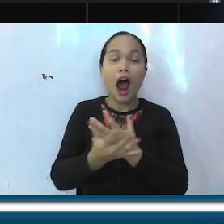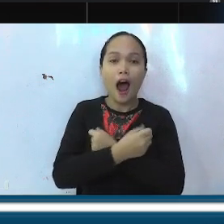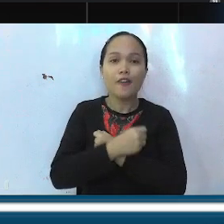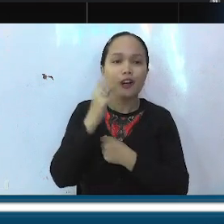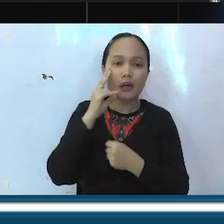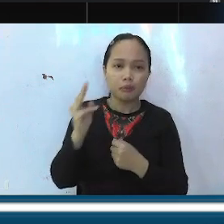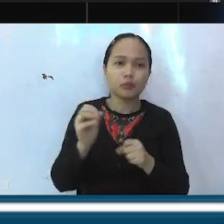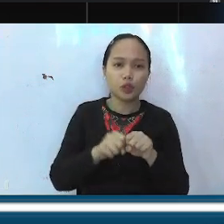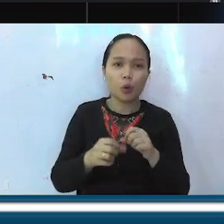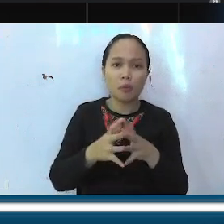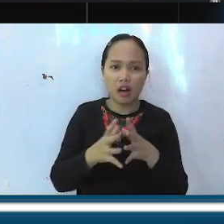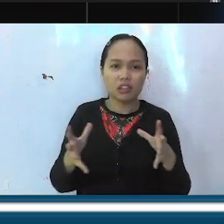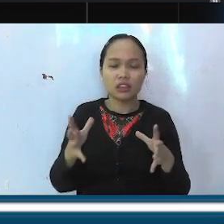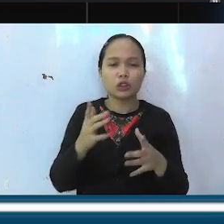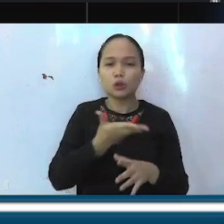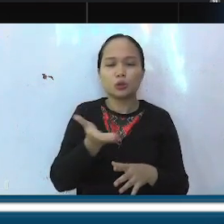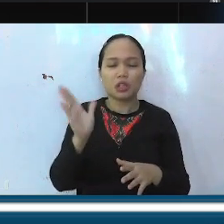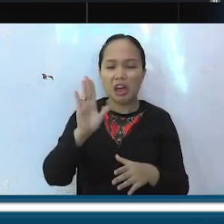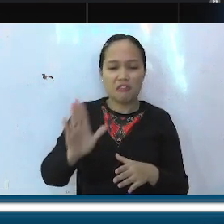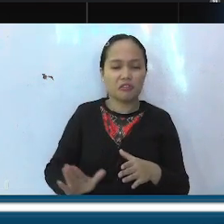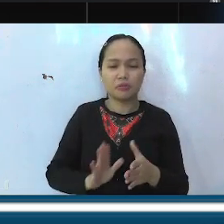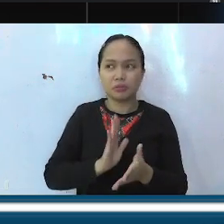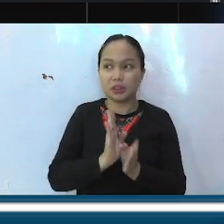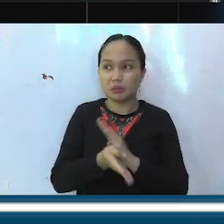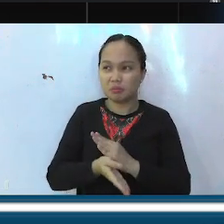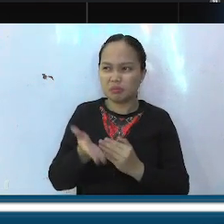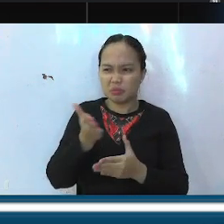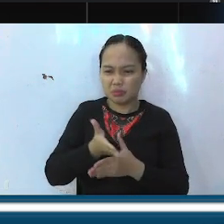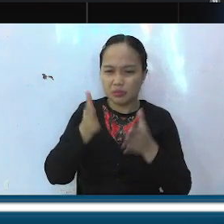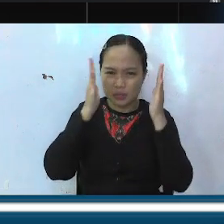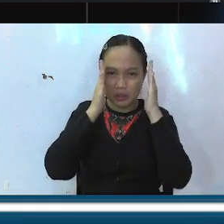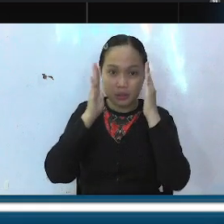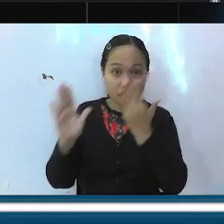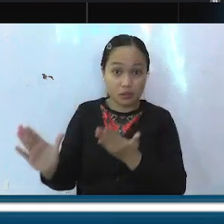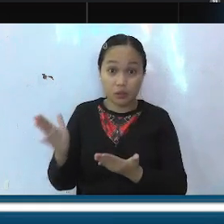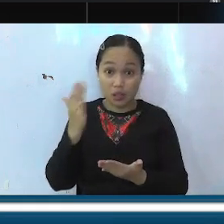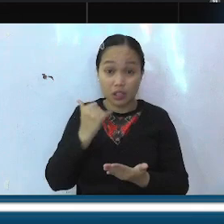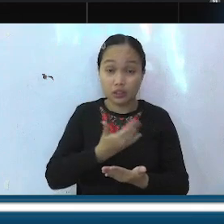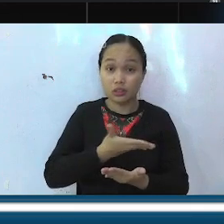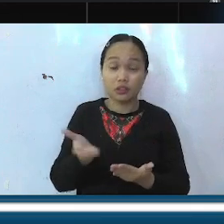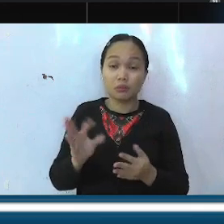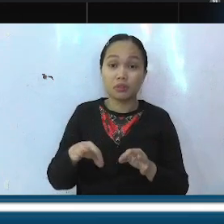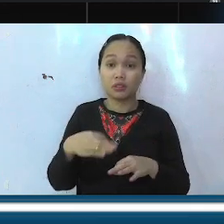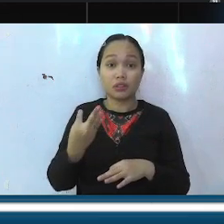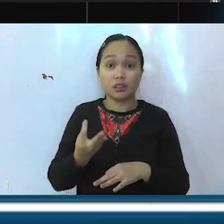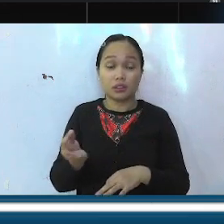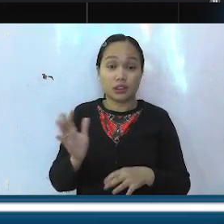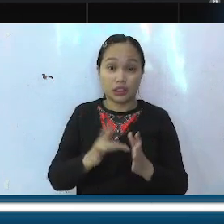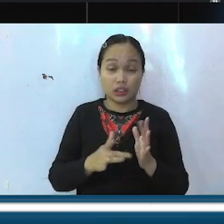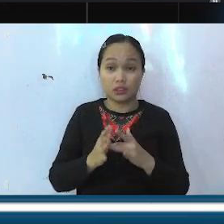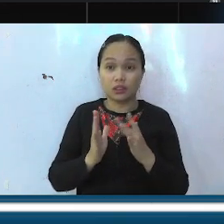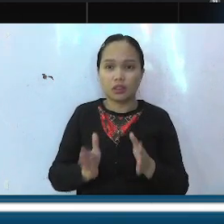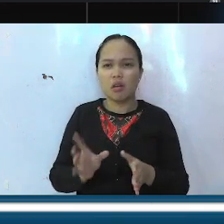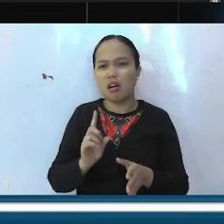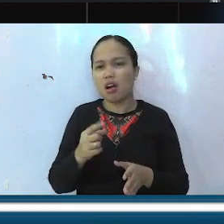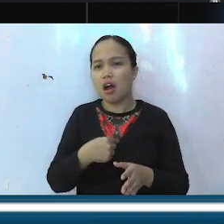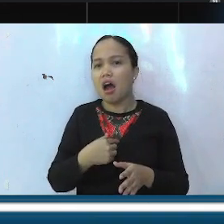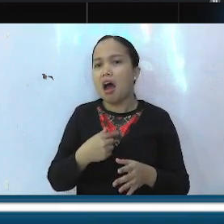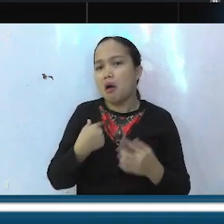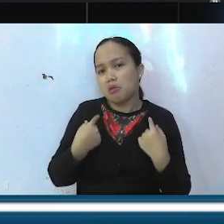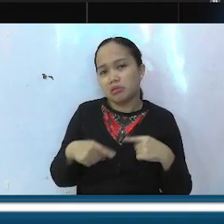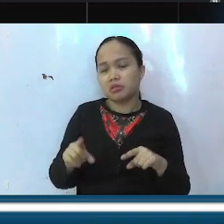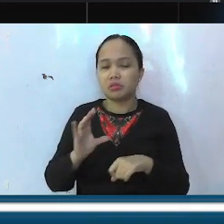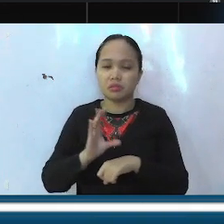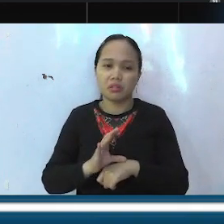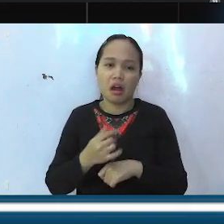become sidetracked, ever. You know, church, your spiritual life, your Christianity is much more than just, well, I've got to go to church and I